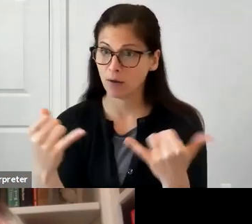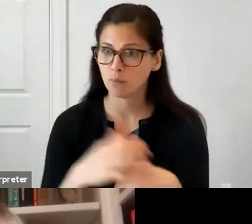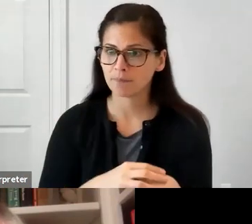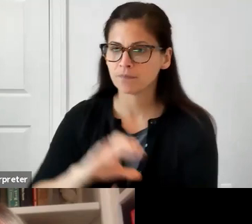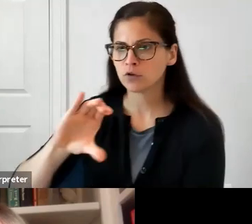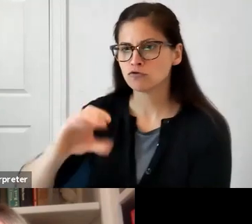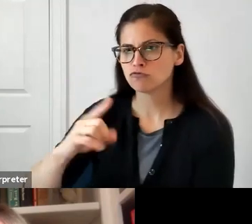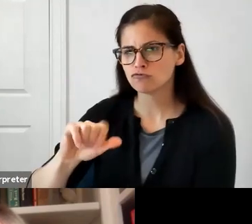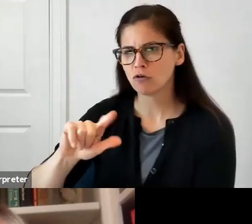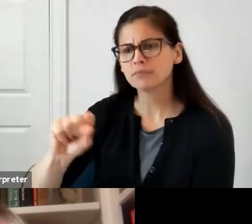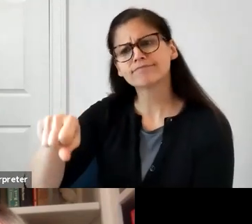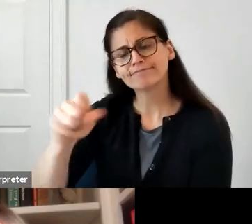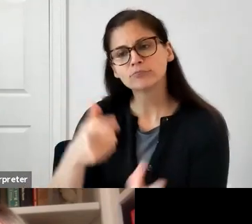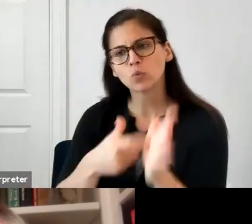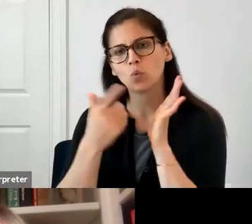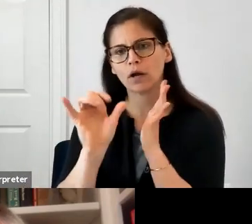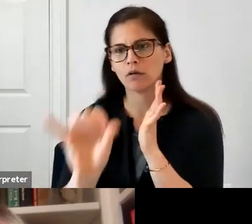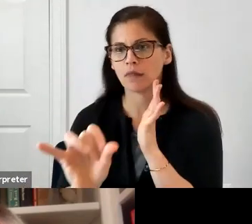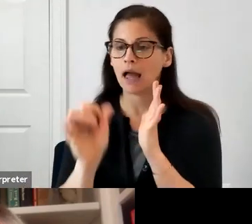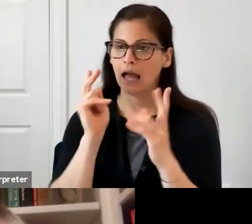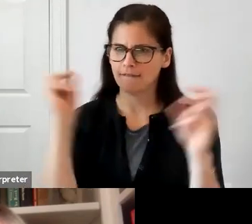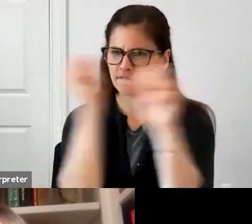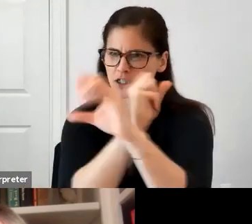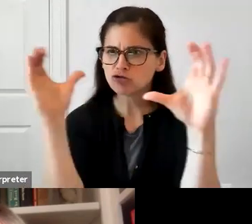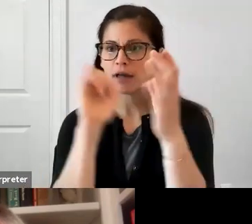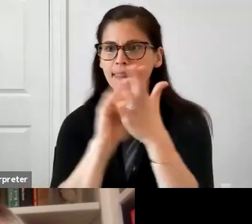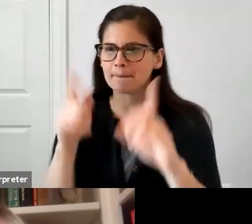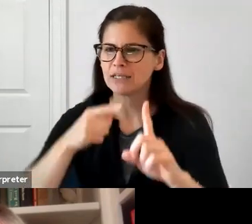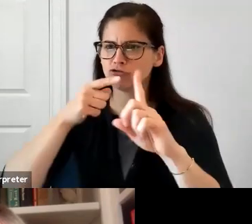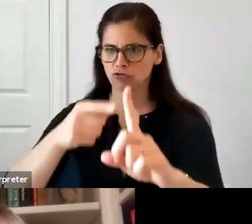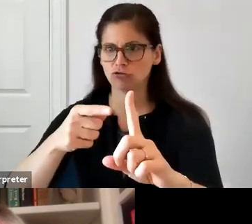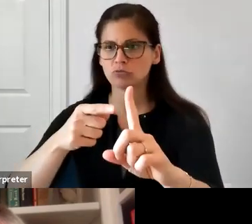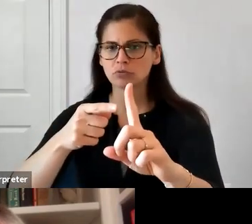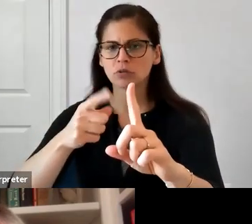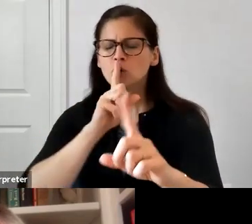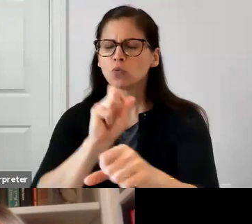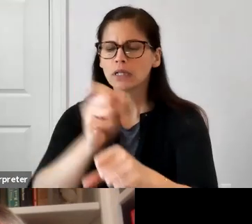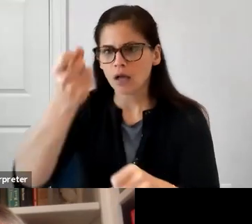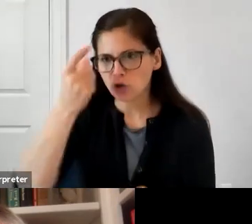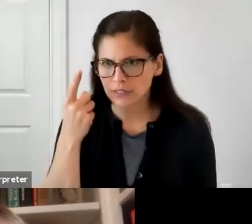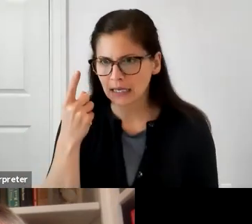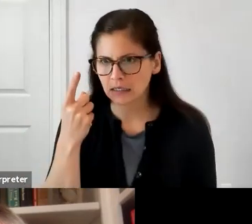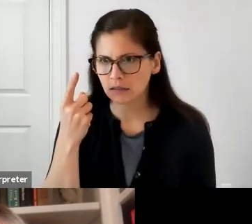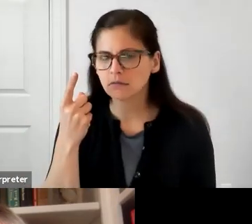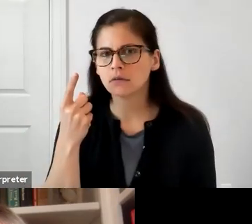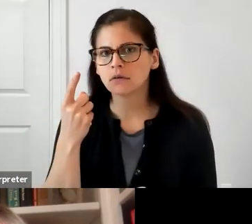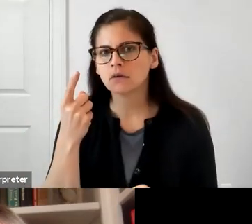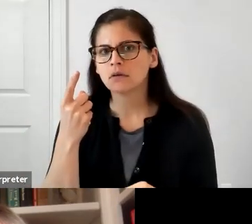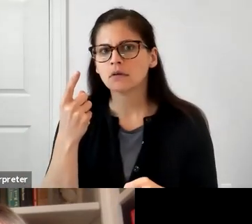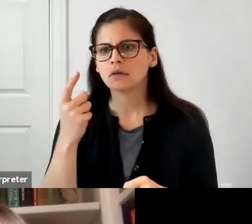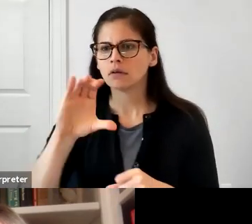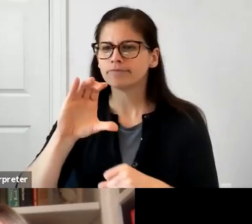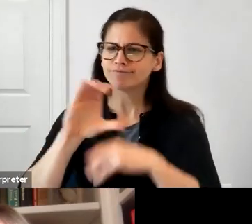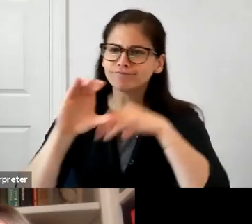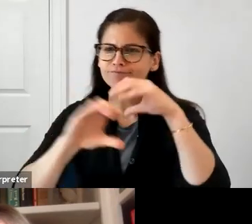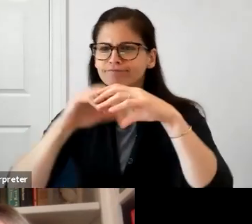really does require that vision, that mission of really understanding the constructs that